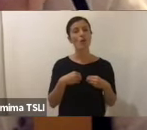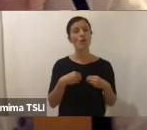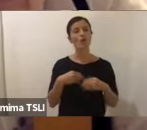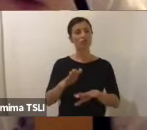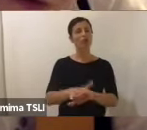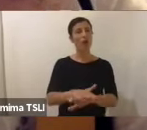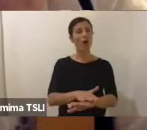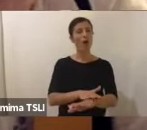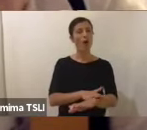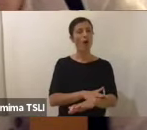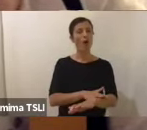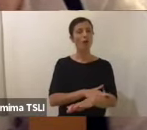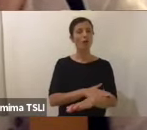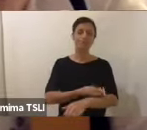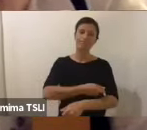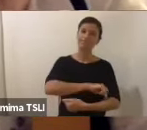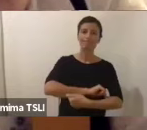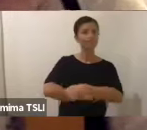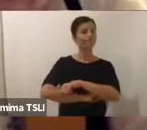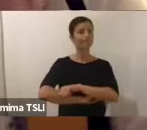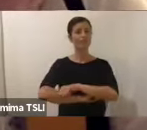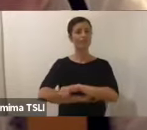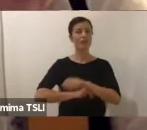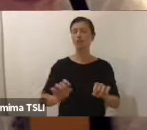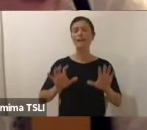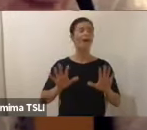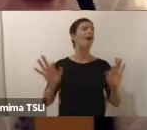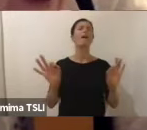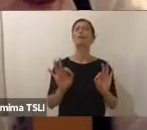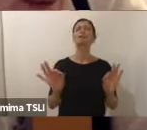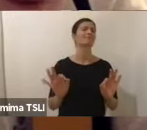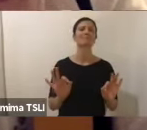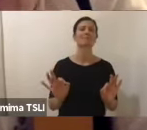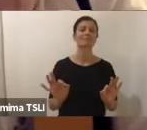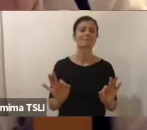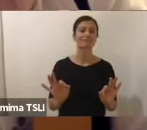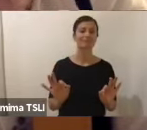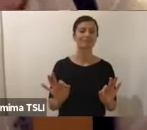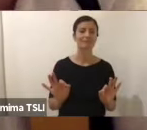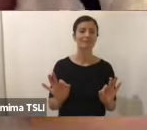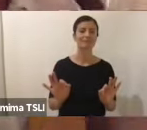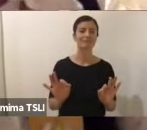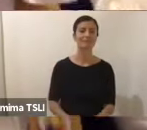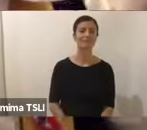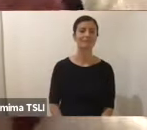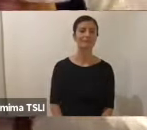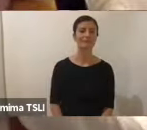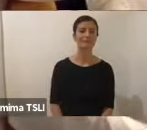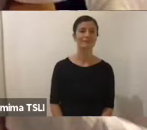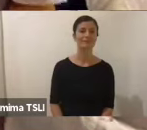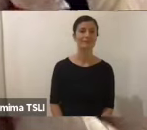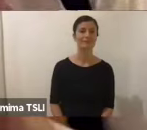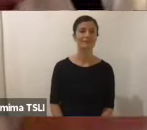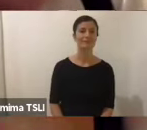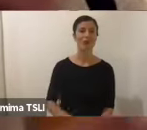not giving up and thinking we've done it so it's time to to sort of you know okay i've had my conversation